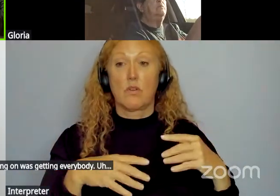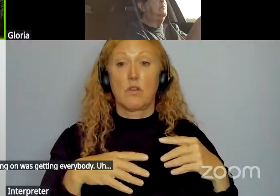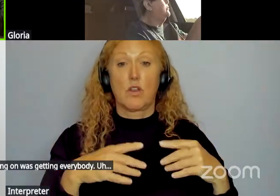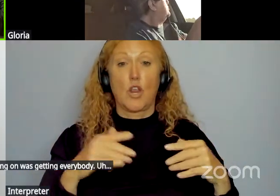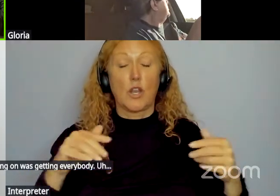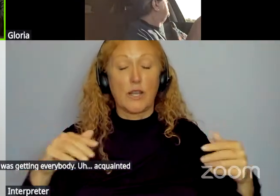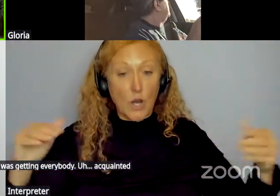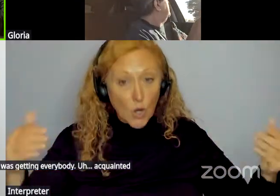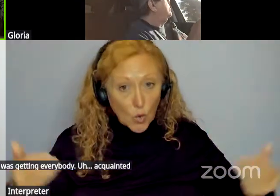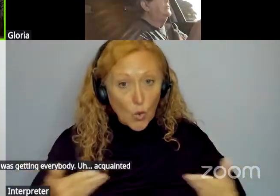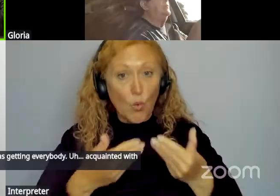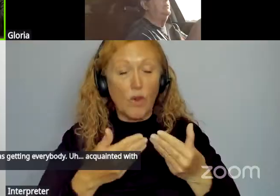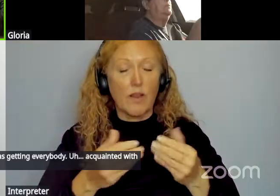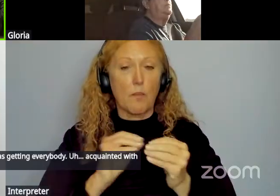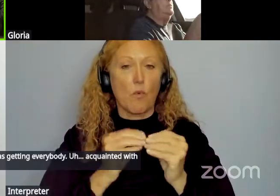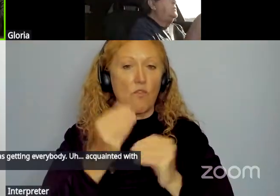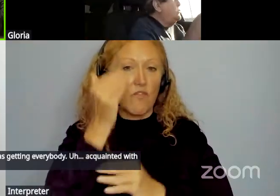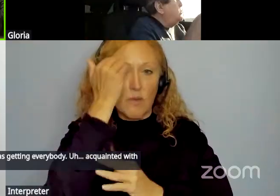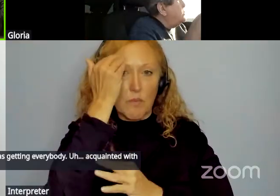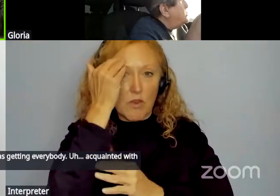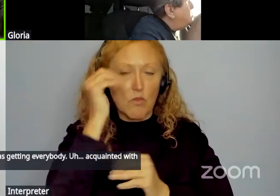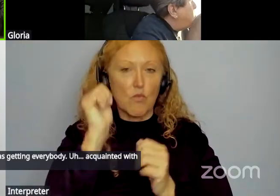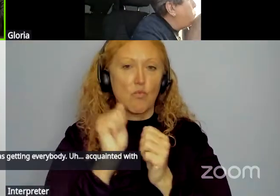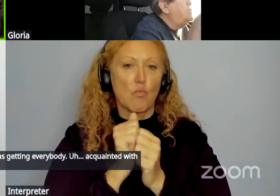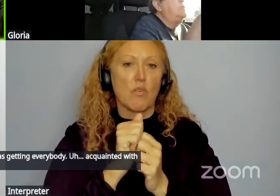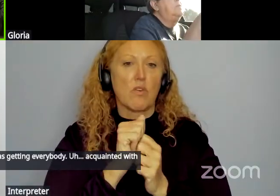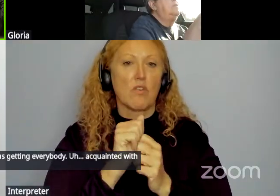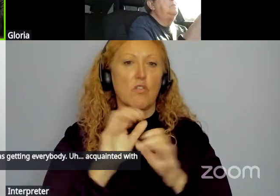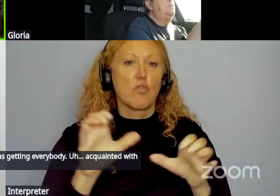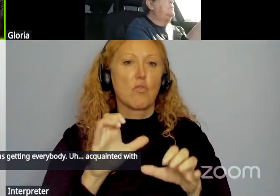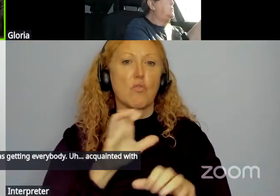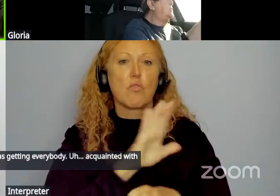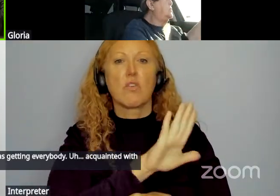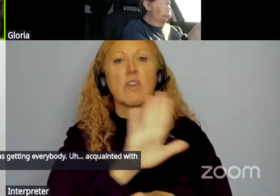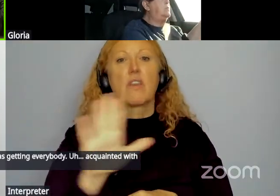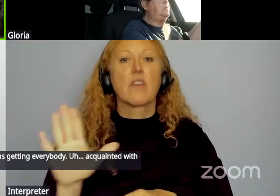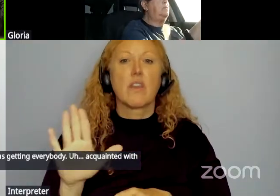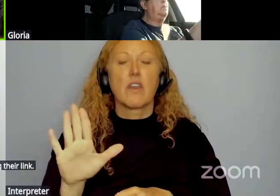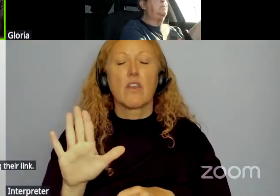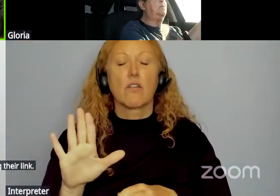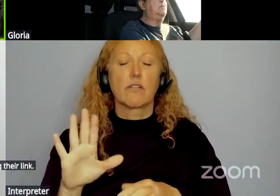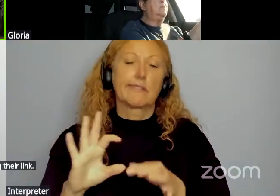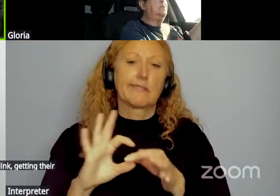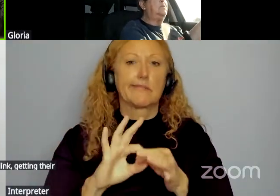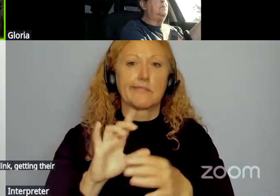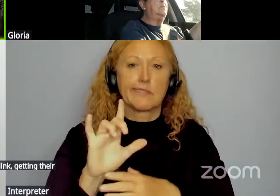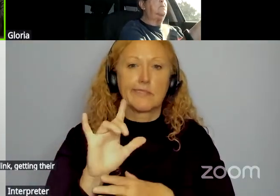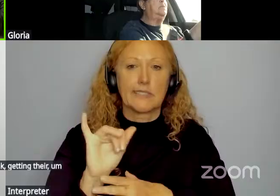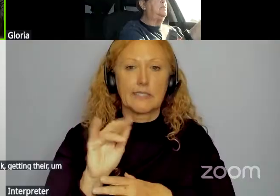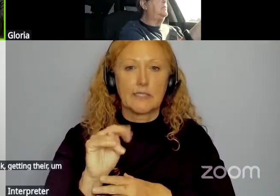acquainted with going in and doing their, like, getting their link, getting their